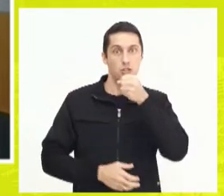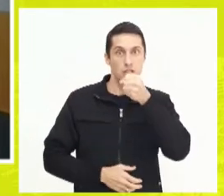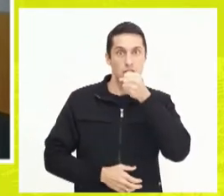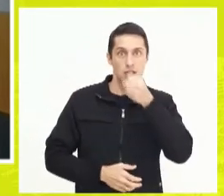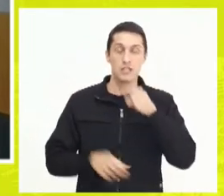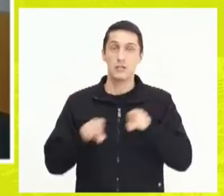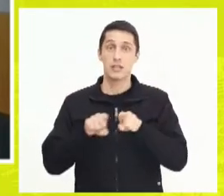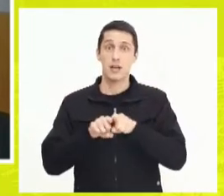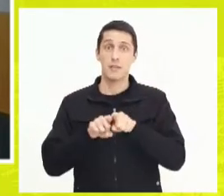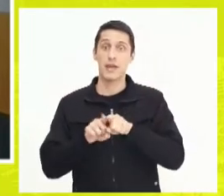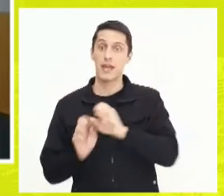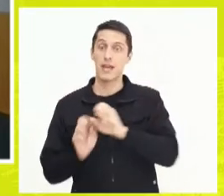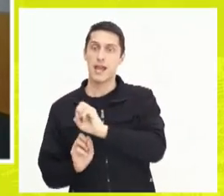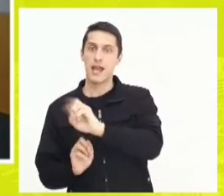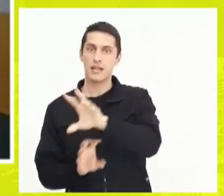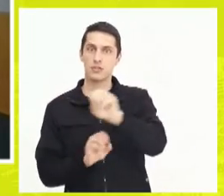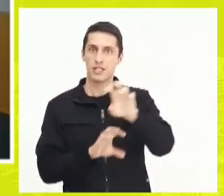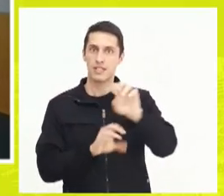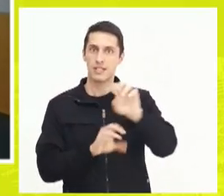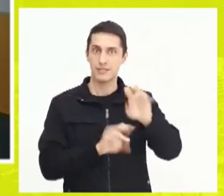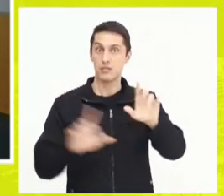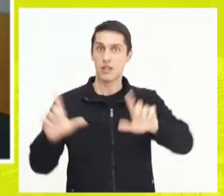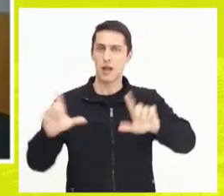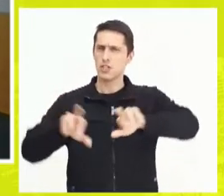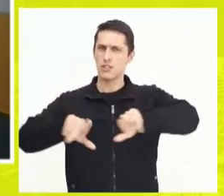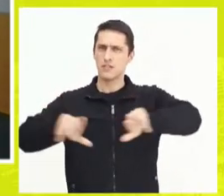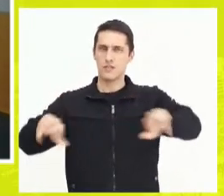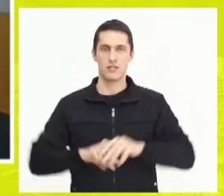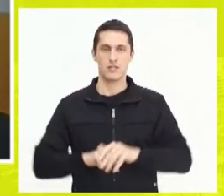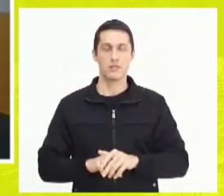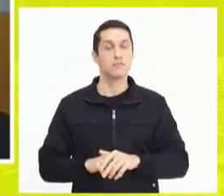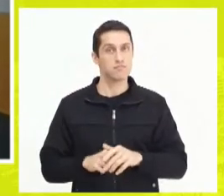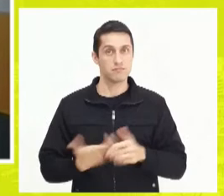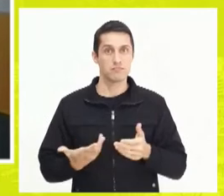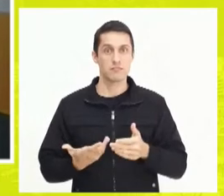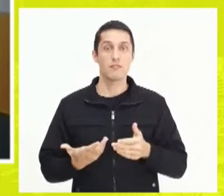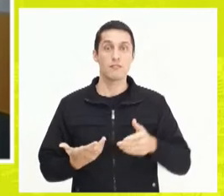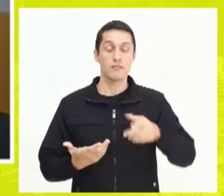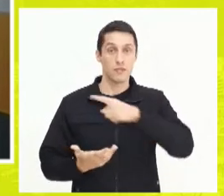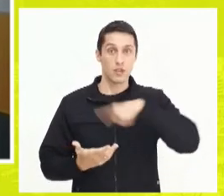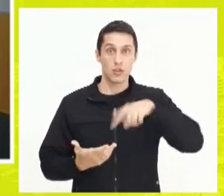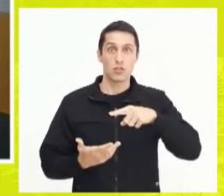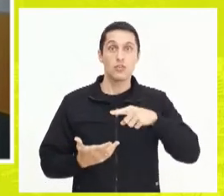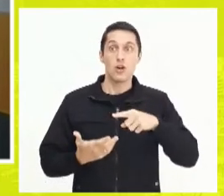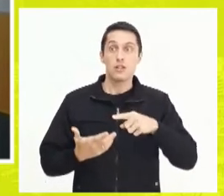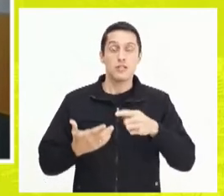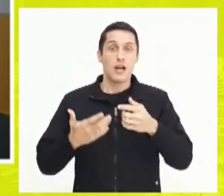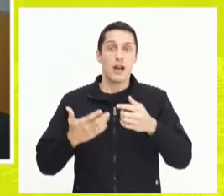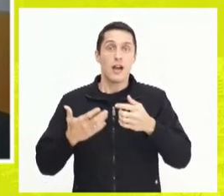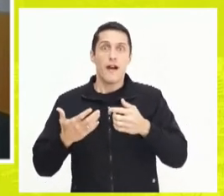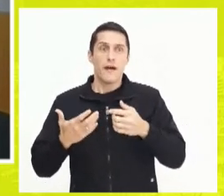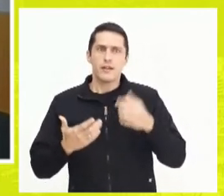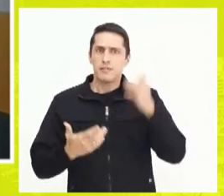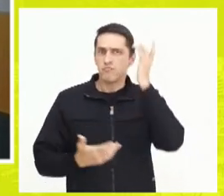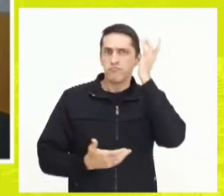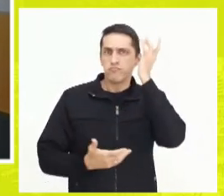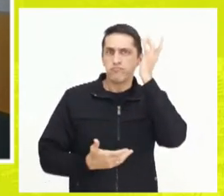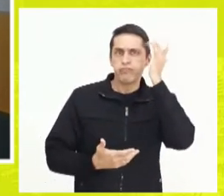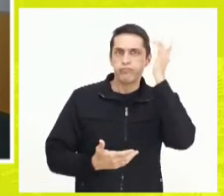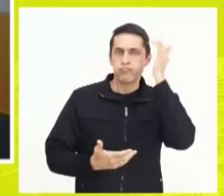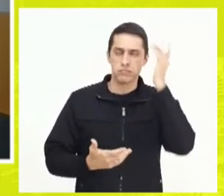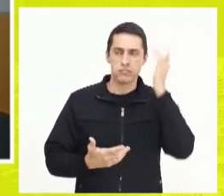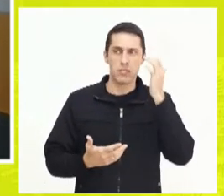about media education and journalism is so important we have to